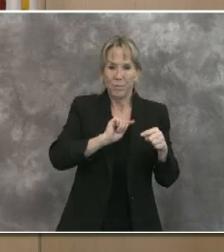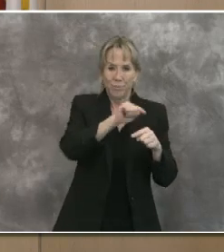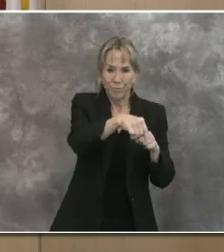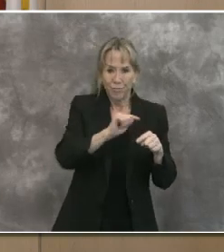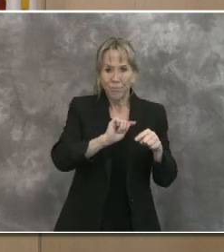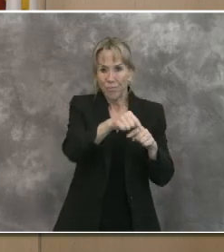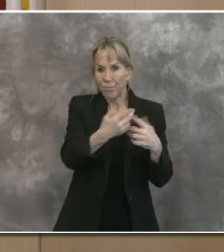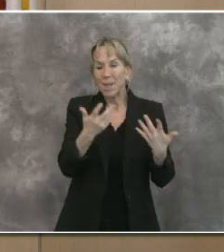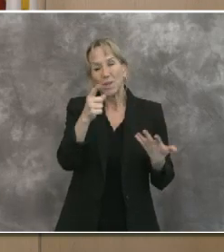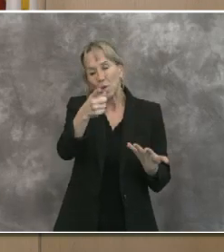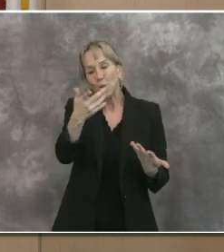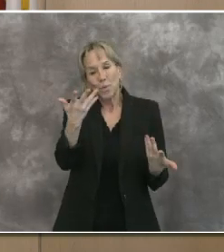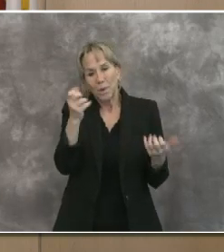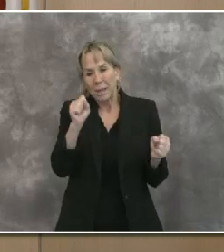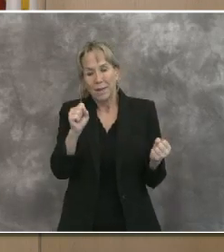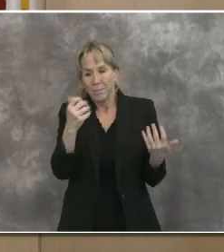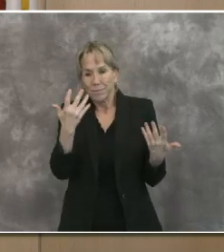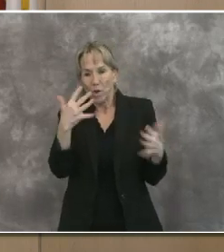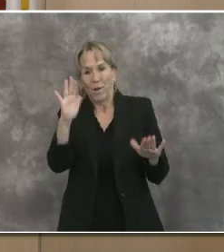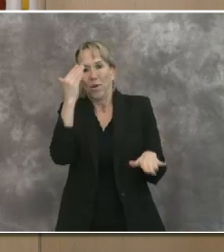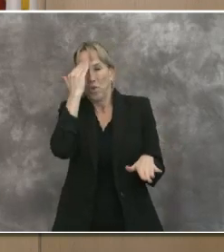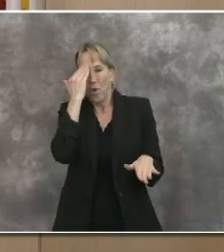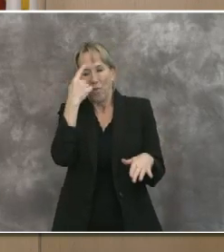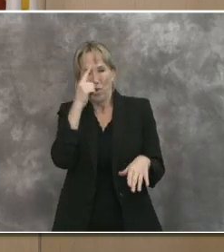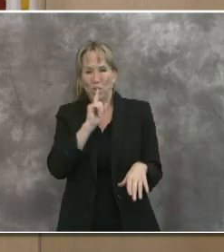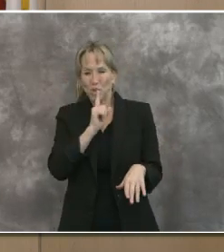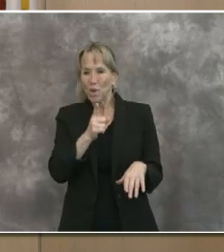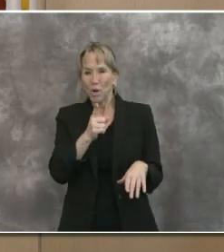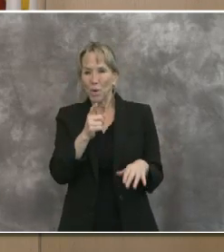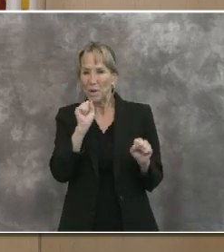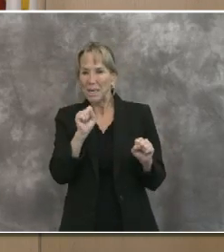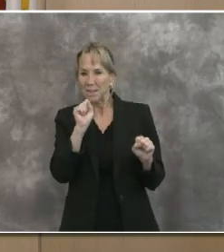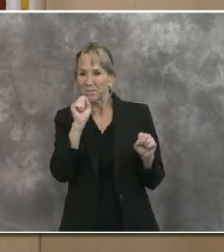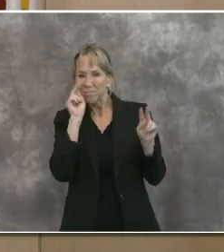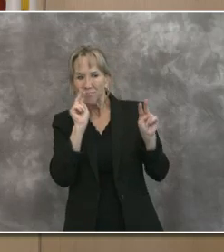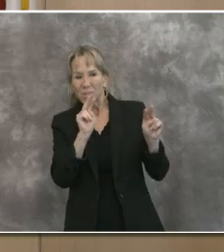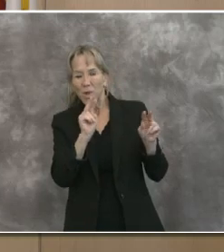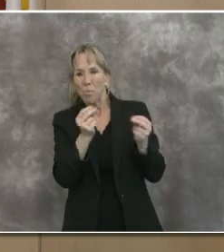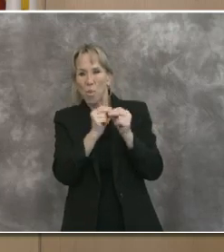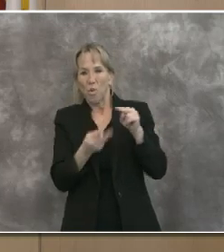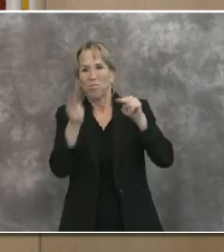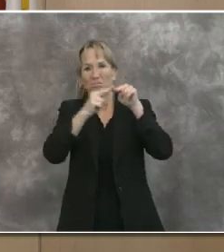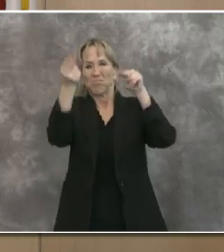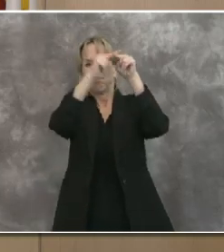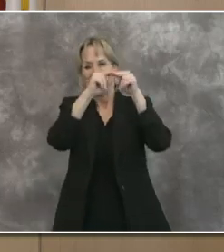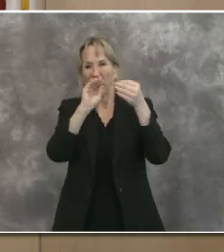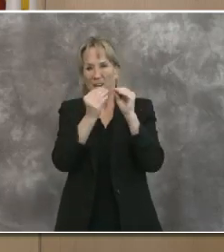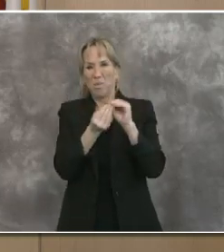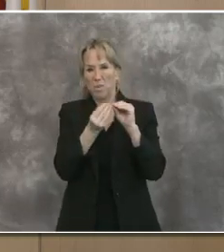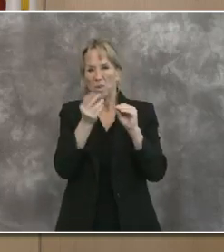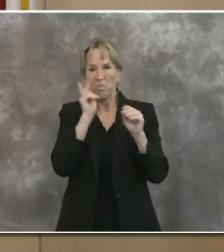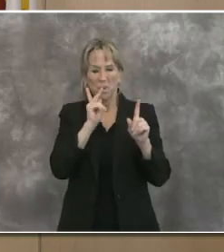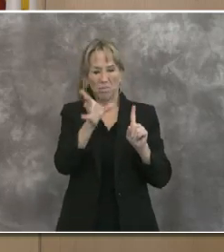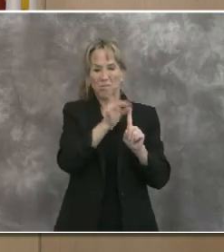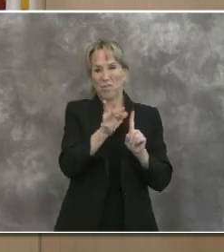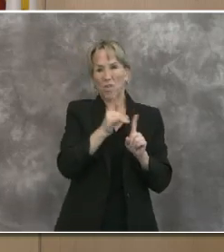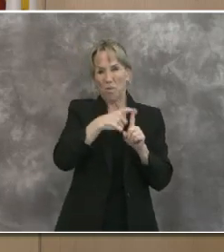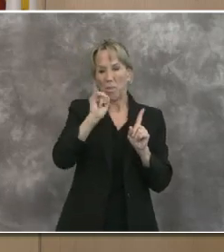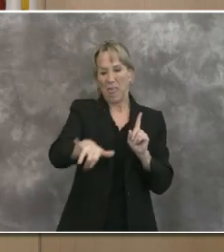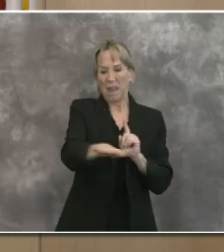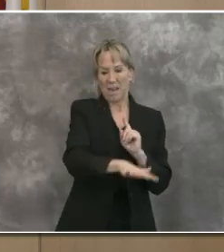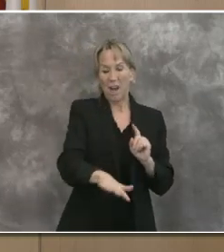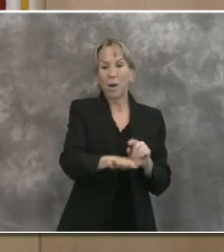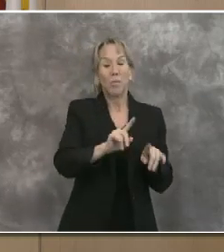to see that there will be a larger number of cases coming out from that area. But we are